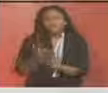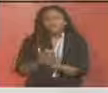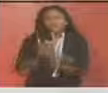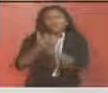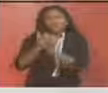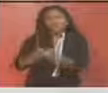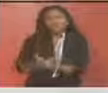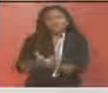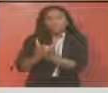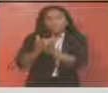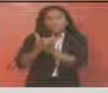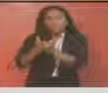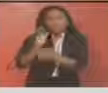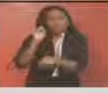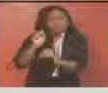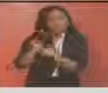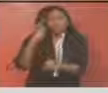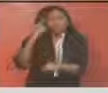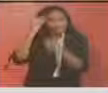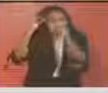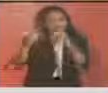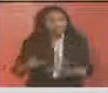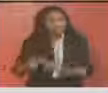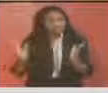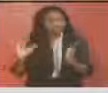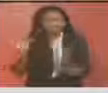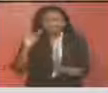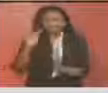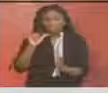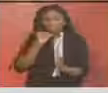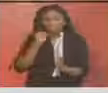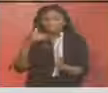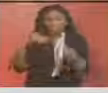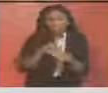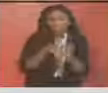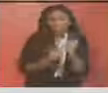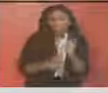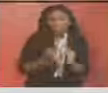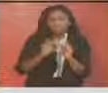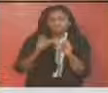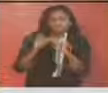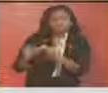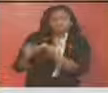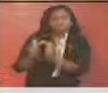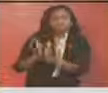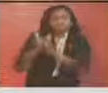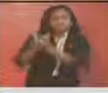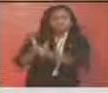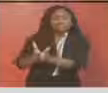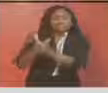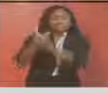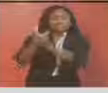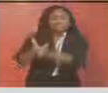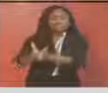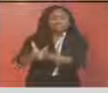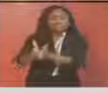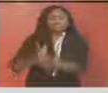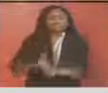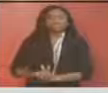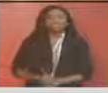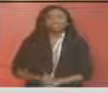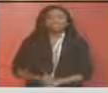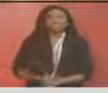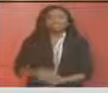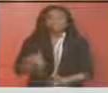from that boat. So again, this emphasizes the importance of all the public health restrictions that we have, the